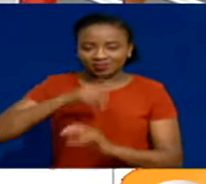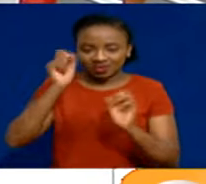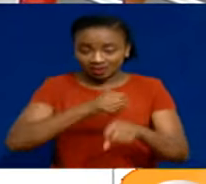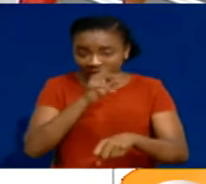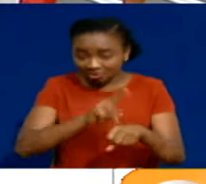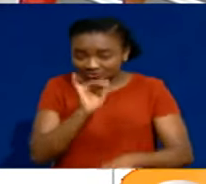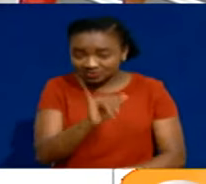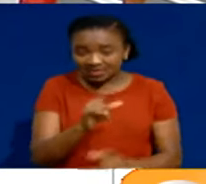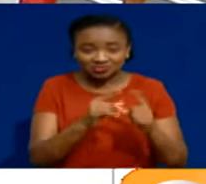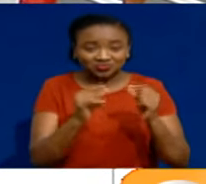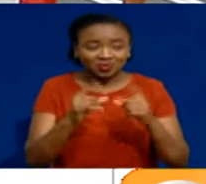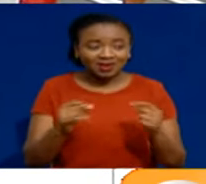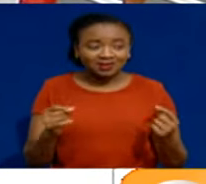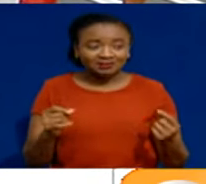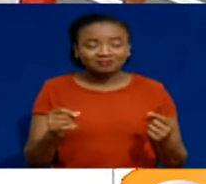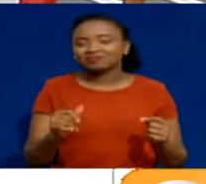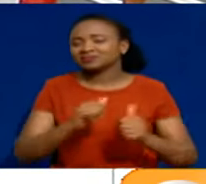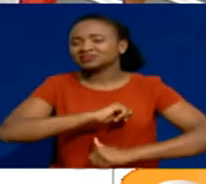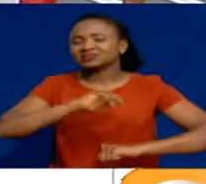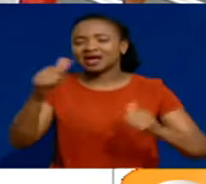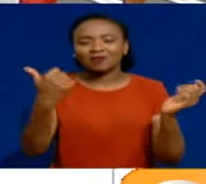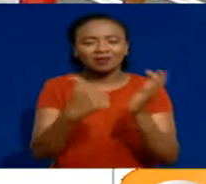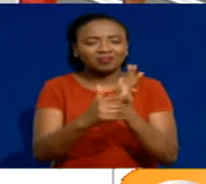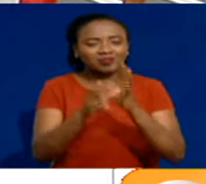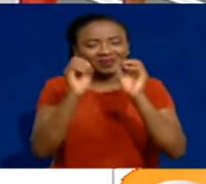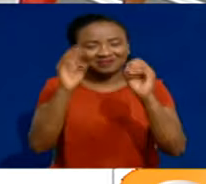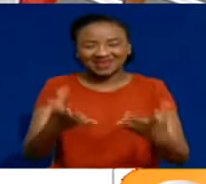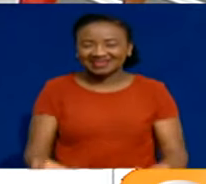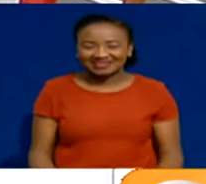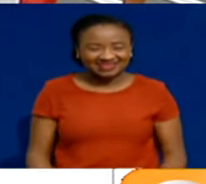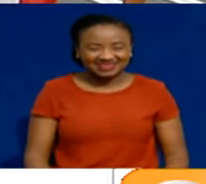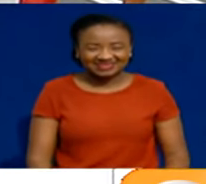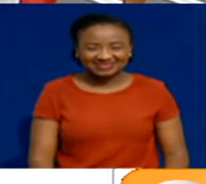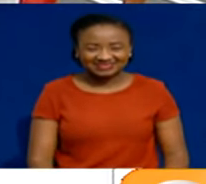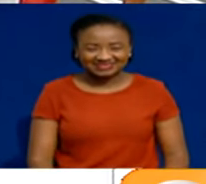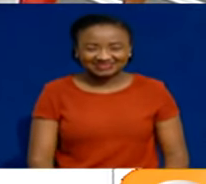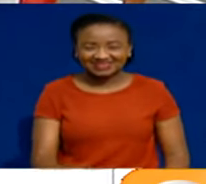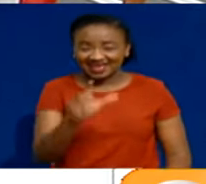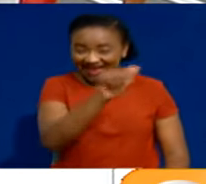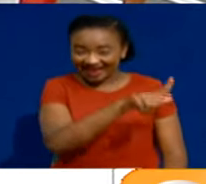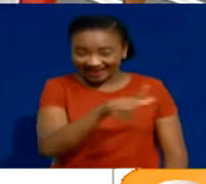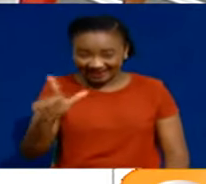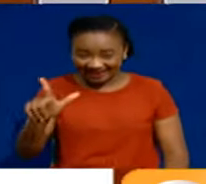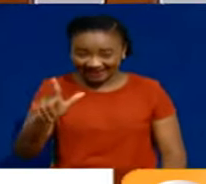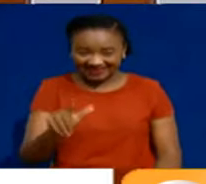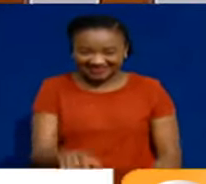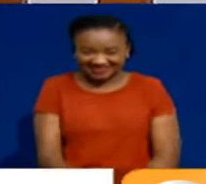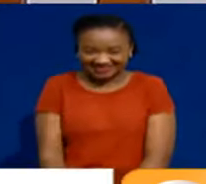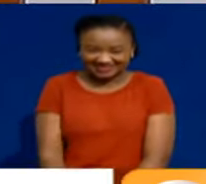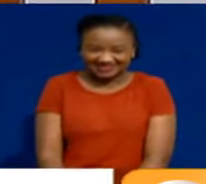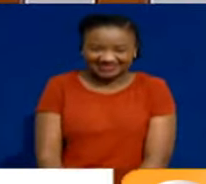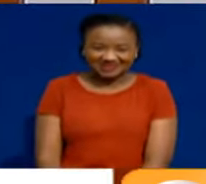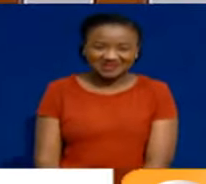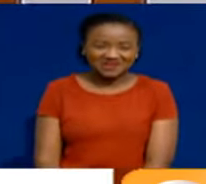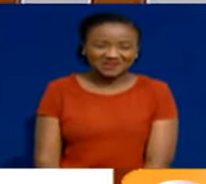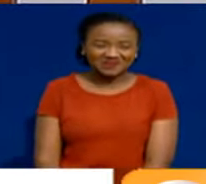obviously. Obviously you can Allah? Use it. Yeah. Allah? Allah? Allah? Allah?